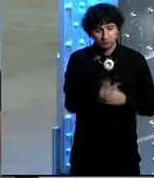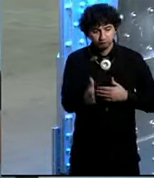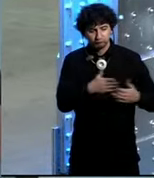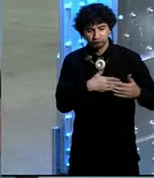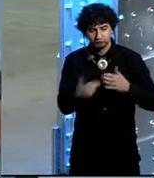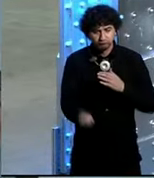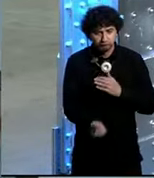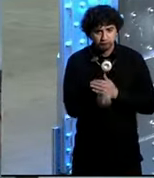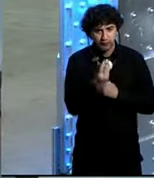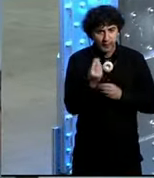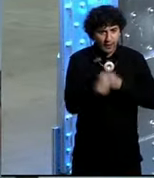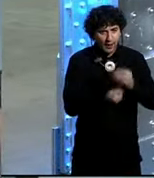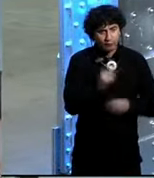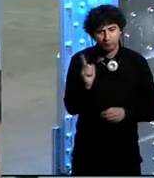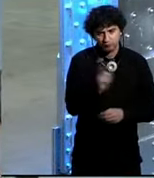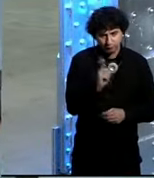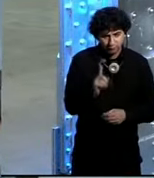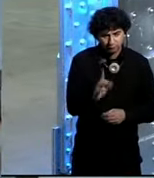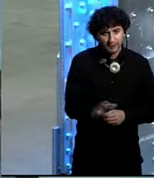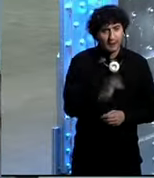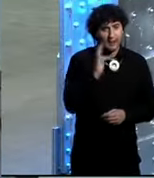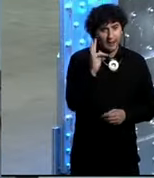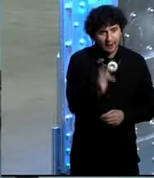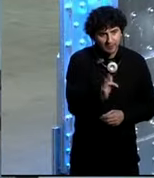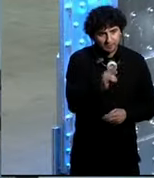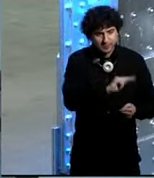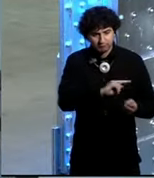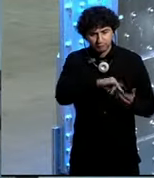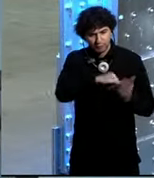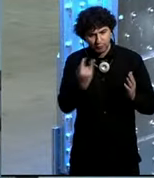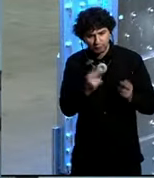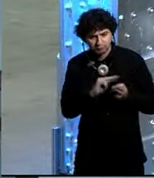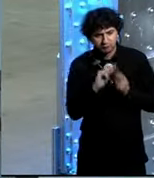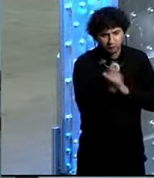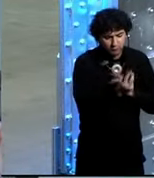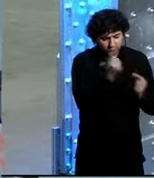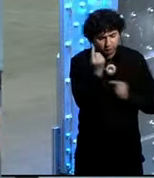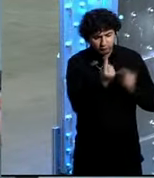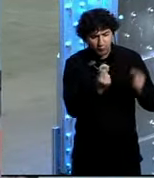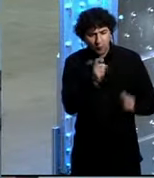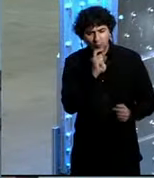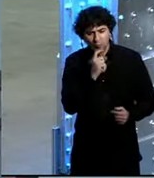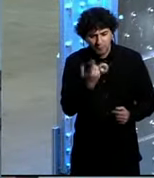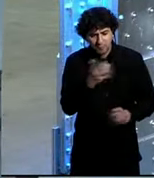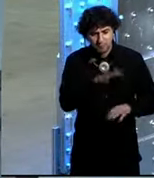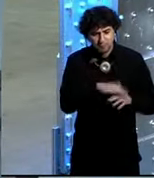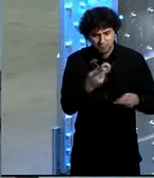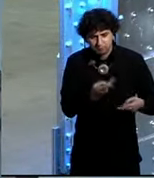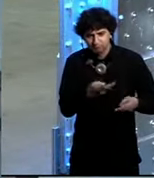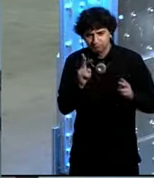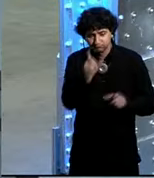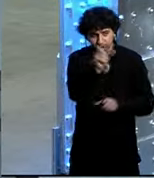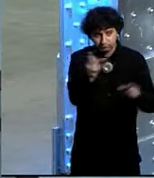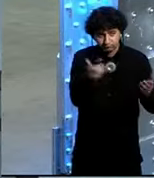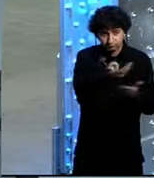a technological answer, a design solution to a problem out there, and for other people to be able to use it